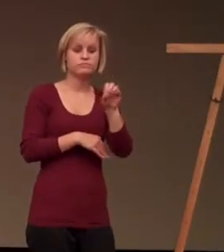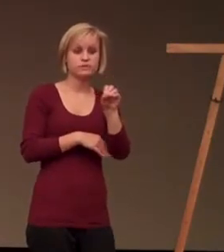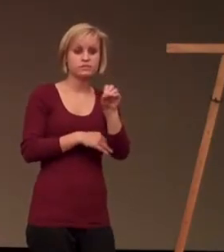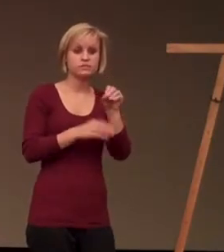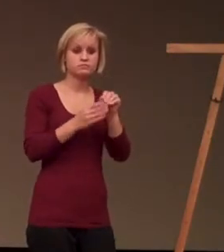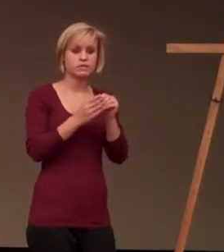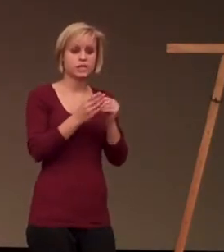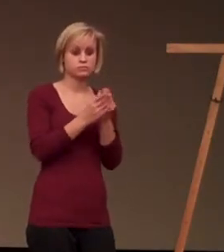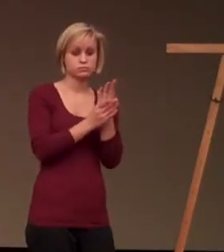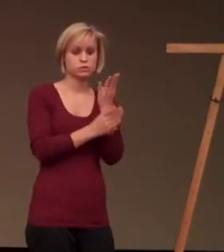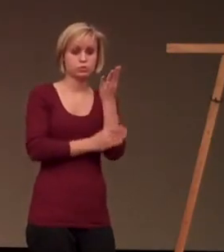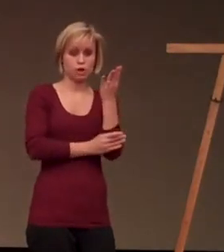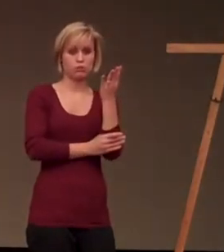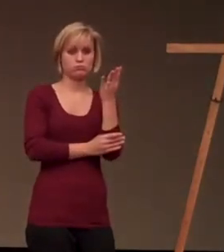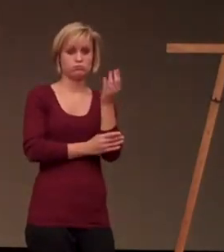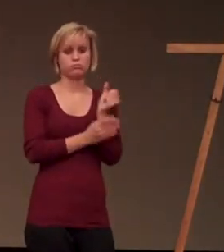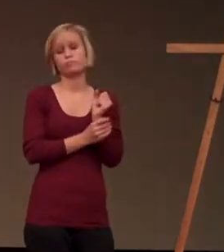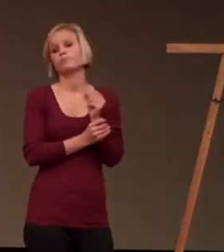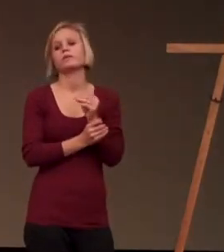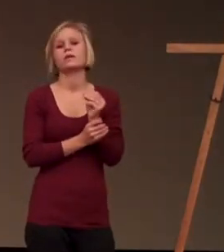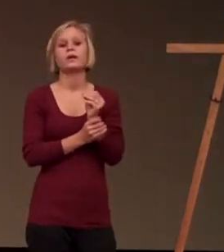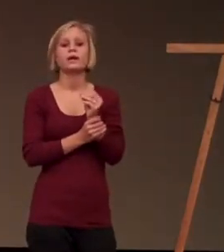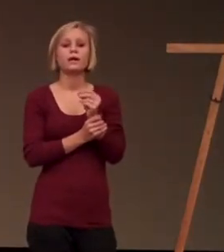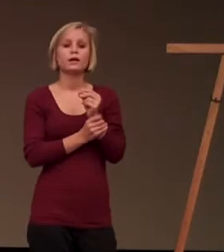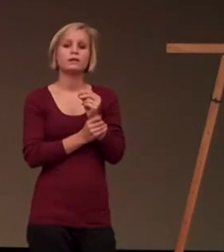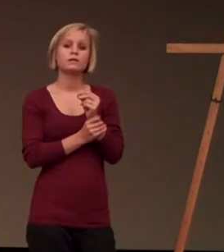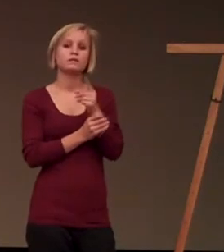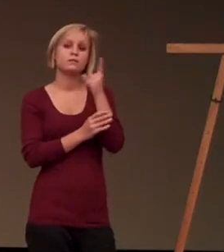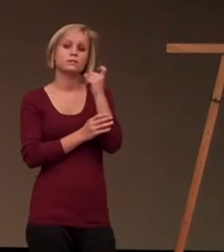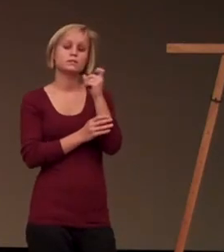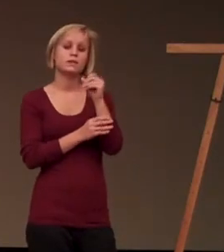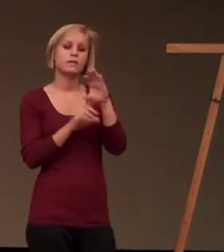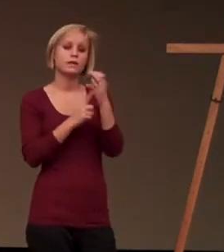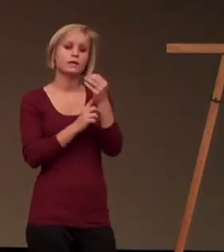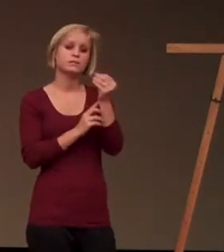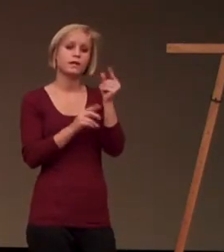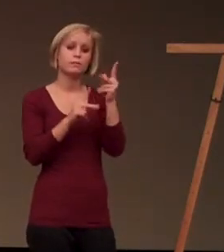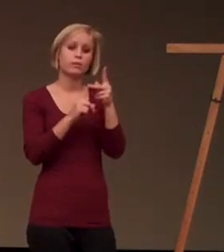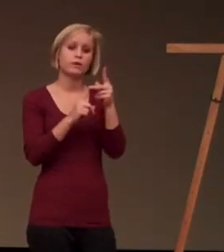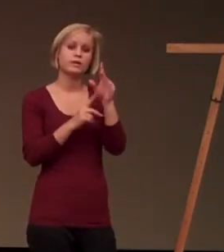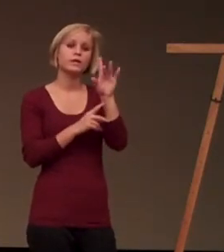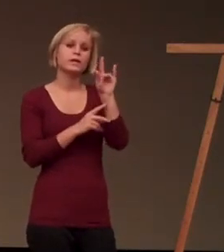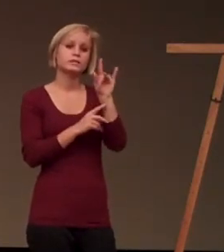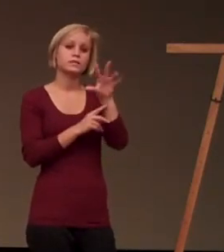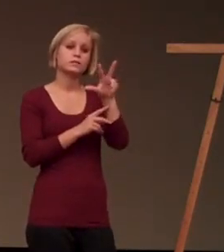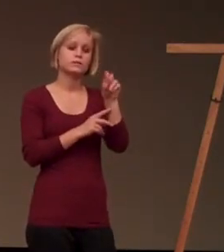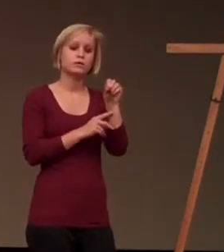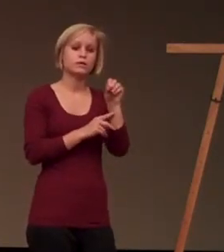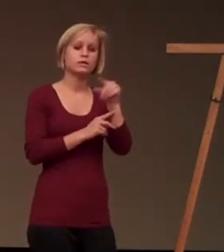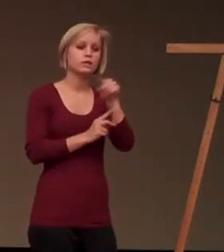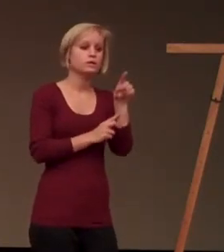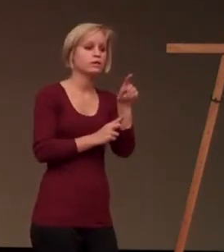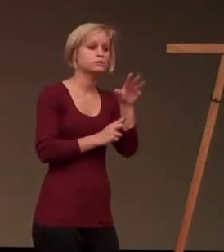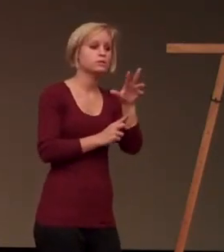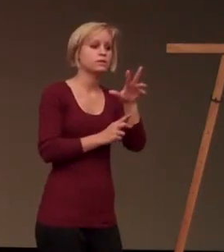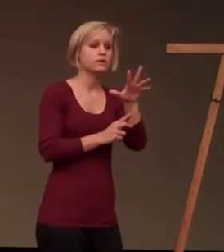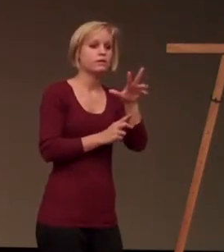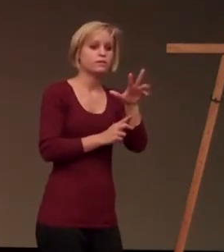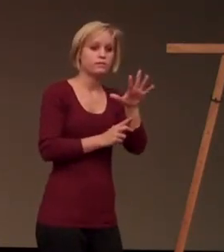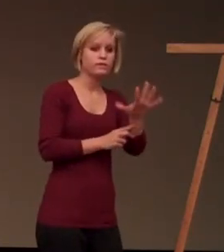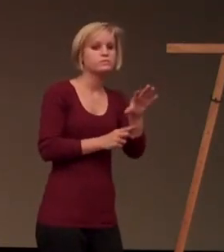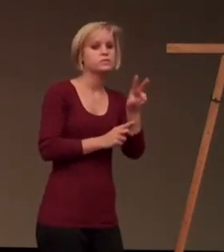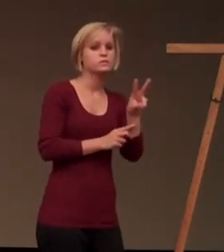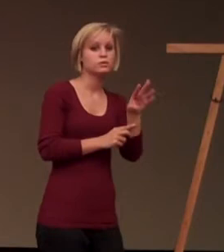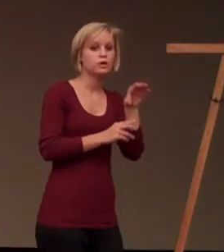dramatically. Just as a case in point. 1830, there are 5,221 people who live in